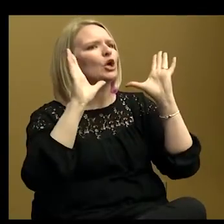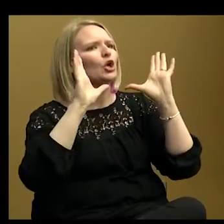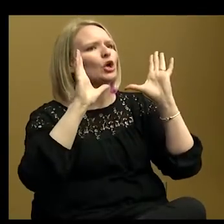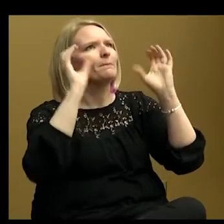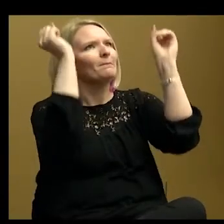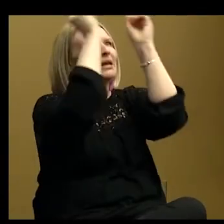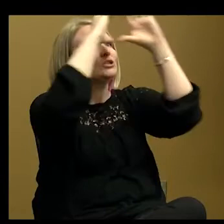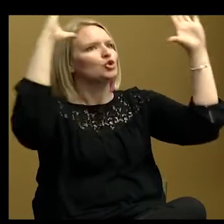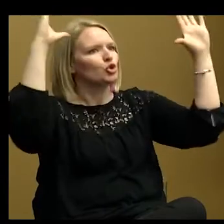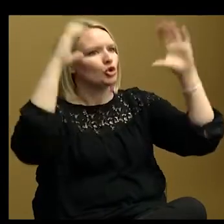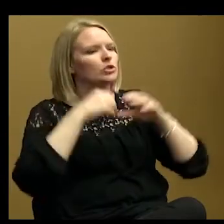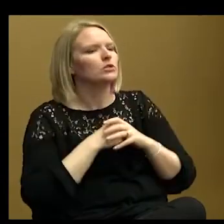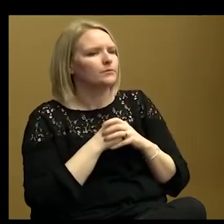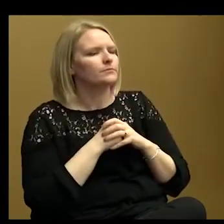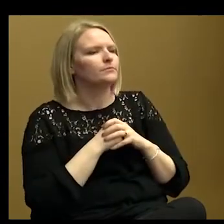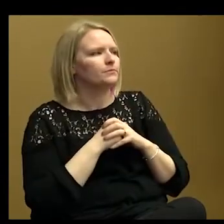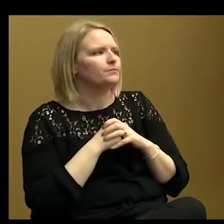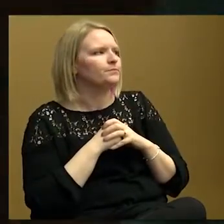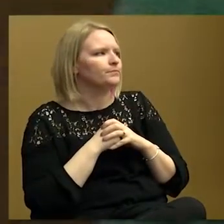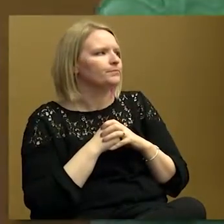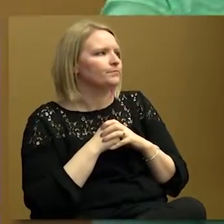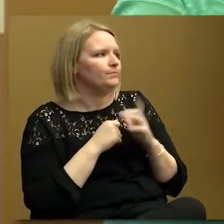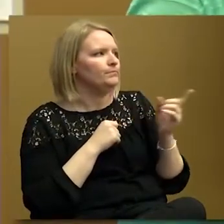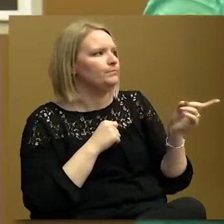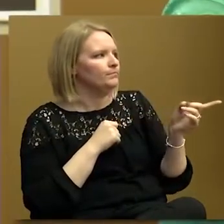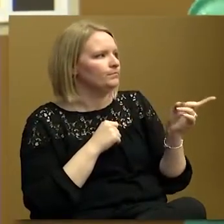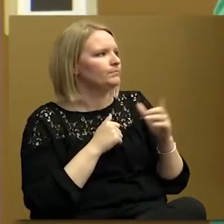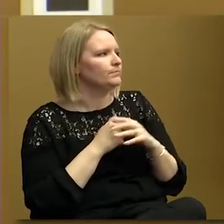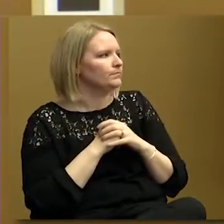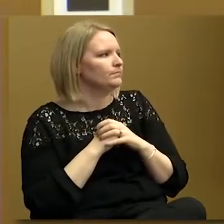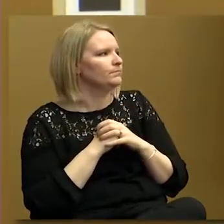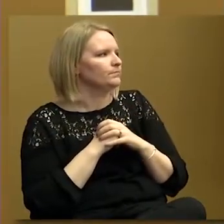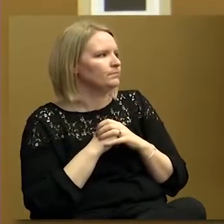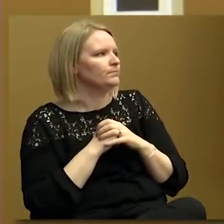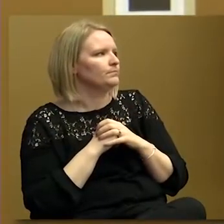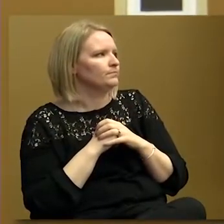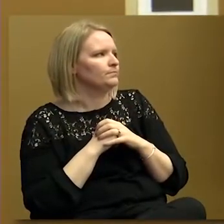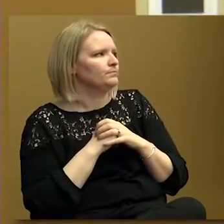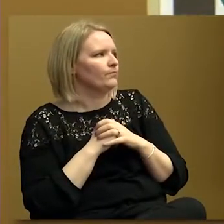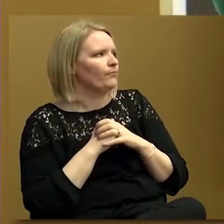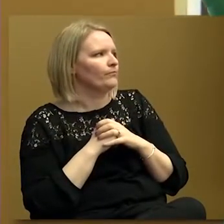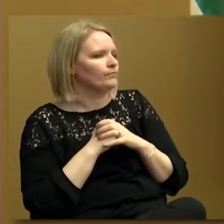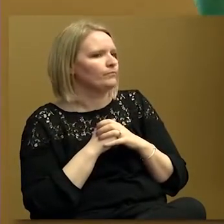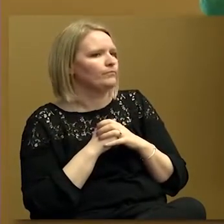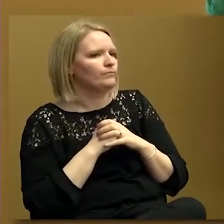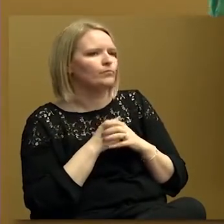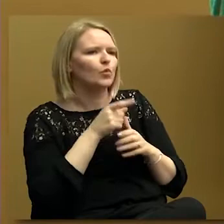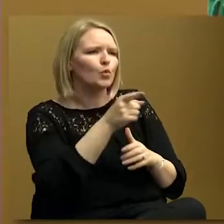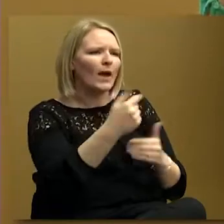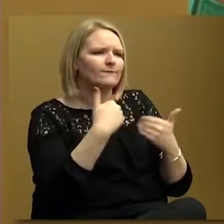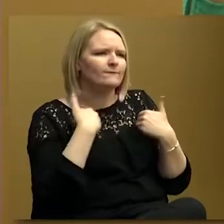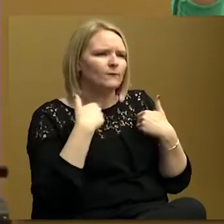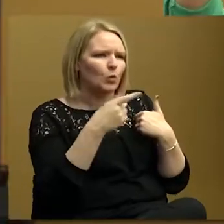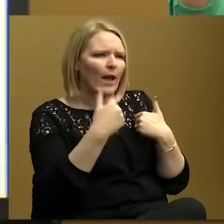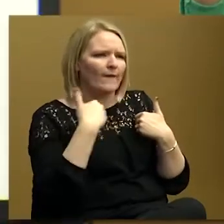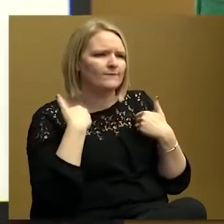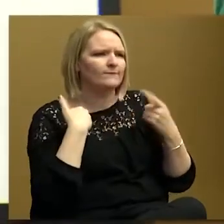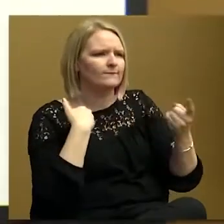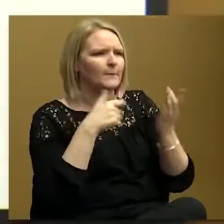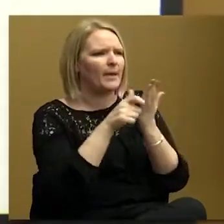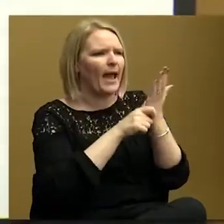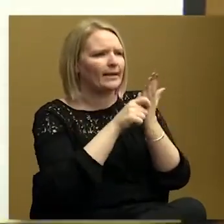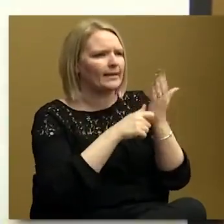picture. I think in your packet you have one of these. So there's this